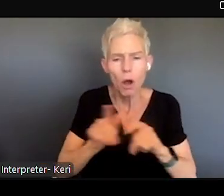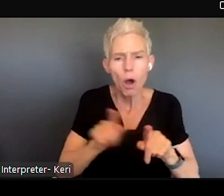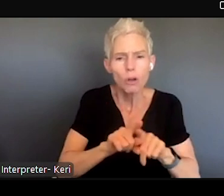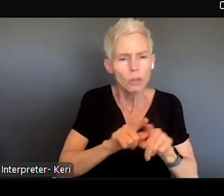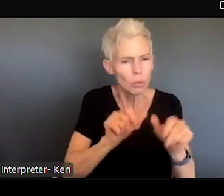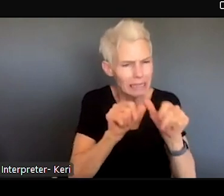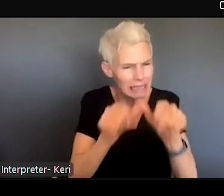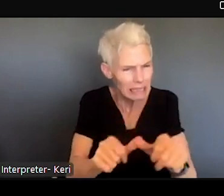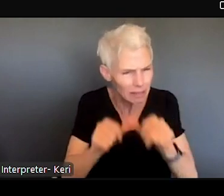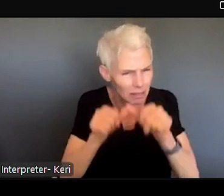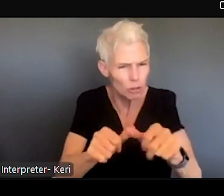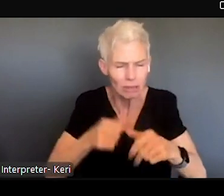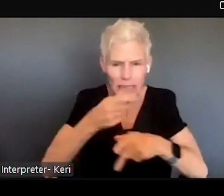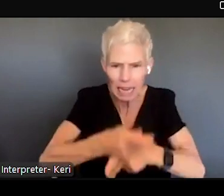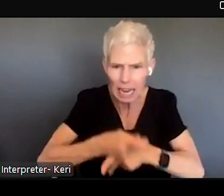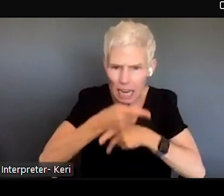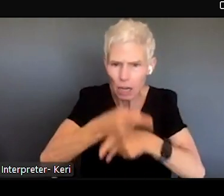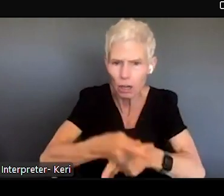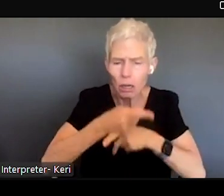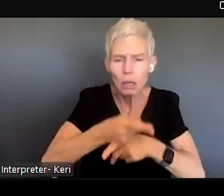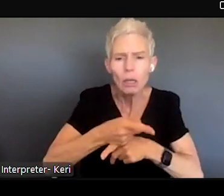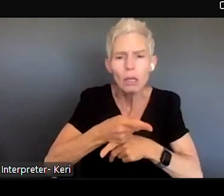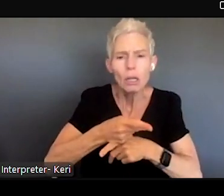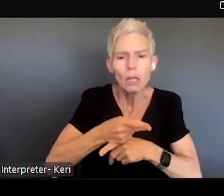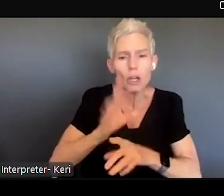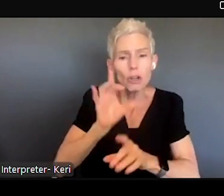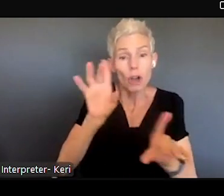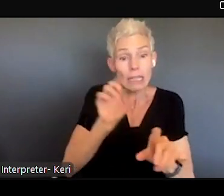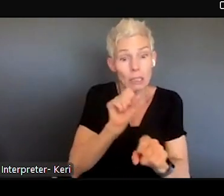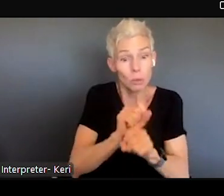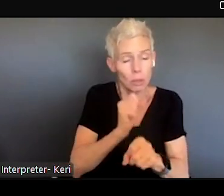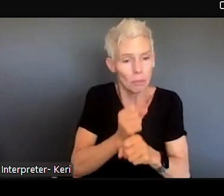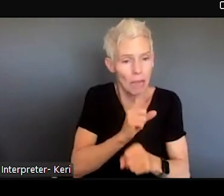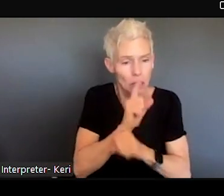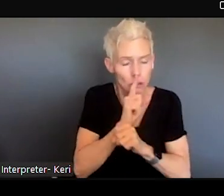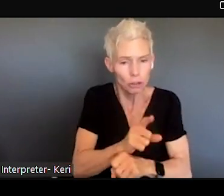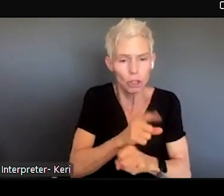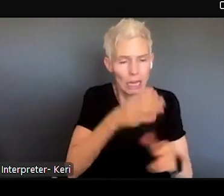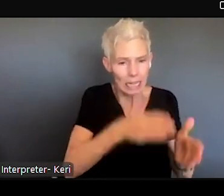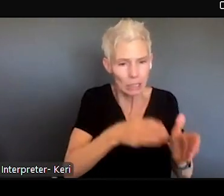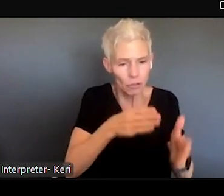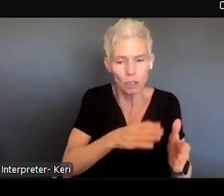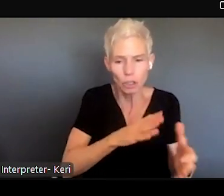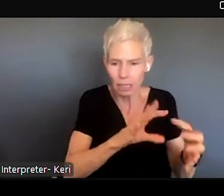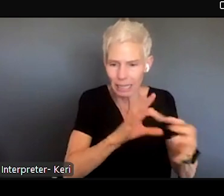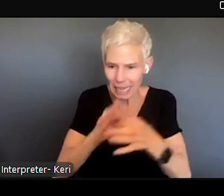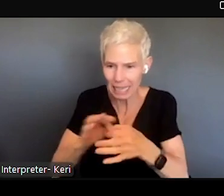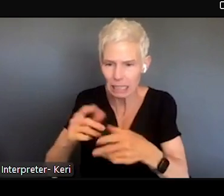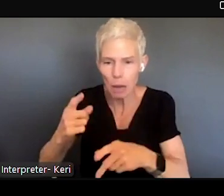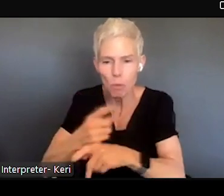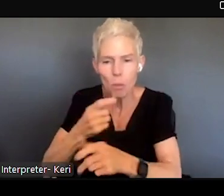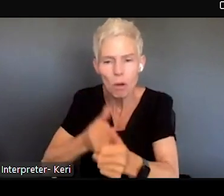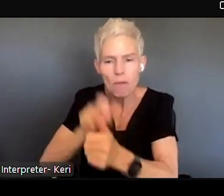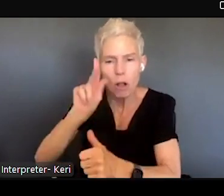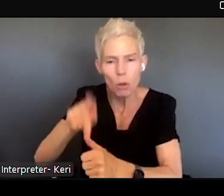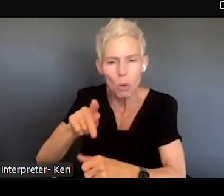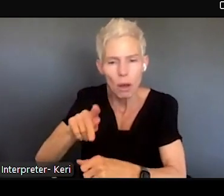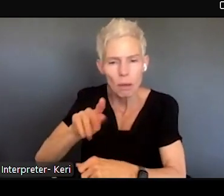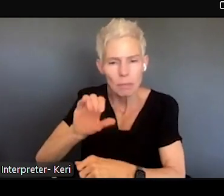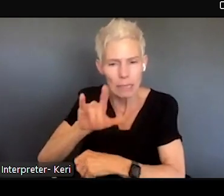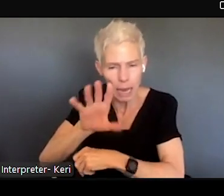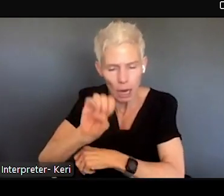right? Right, crisis work ensures that individuals are connected to appropriate follow-up care, such as